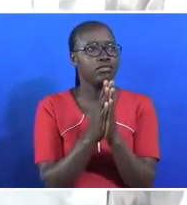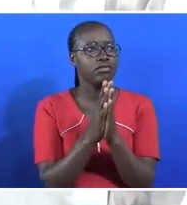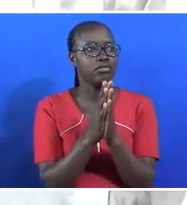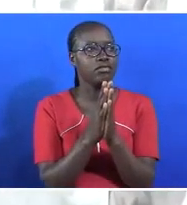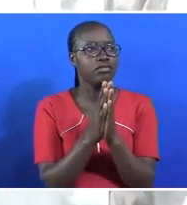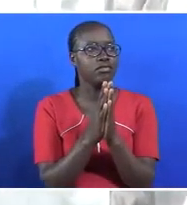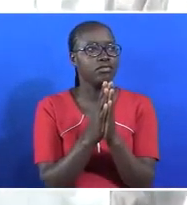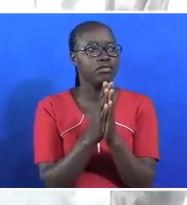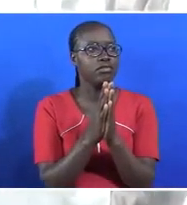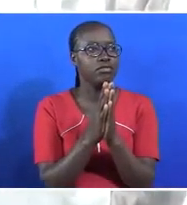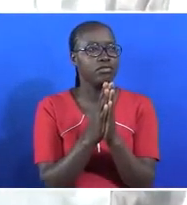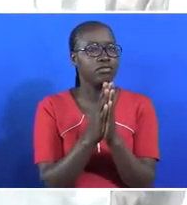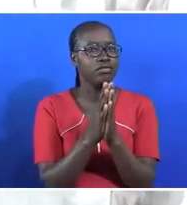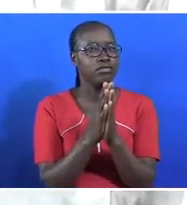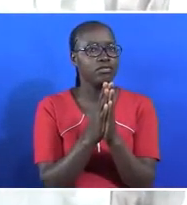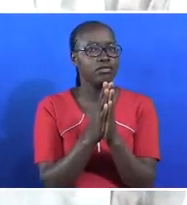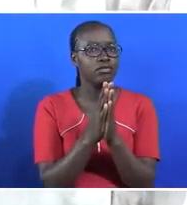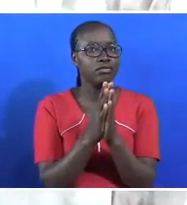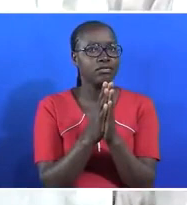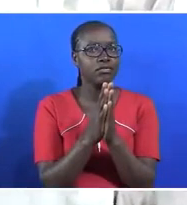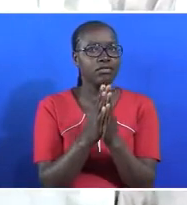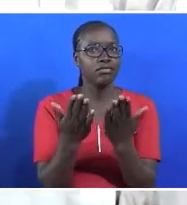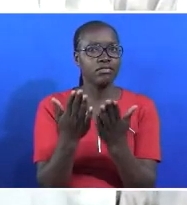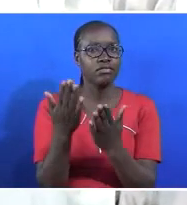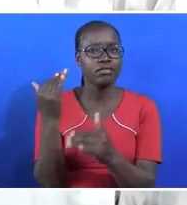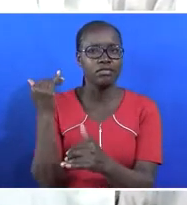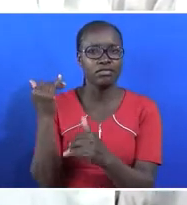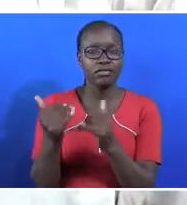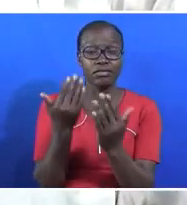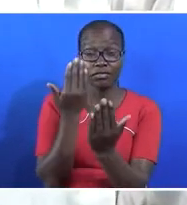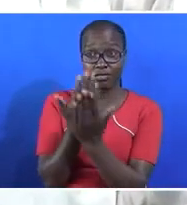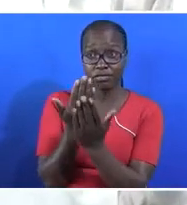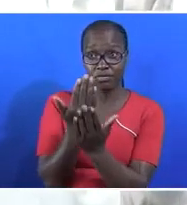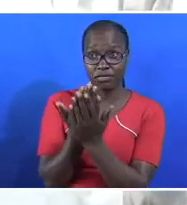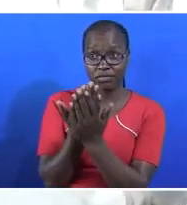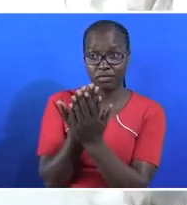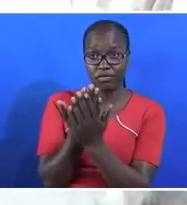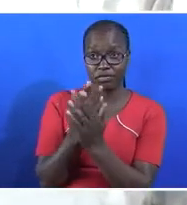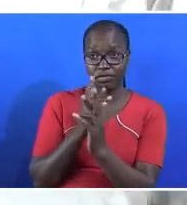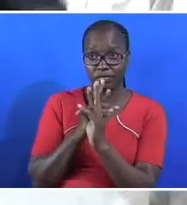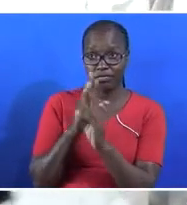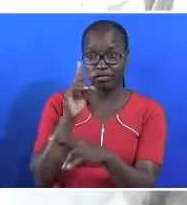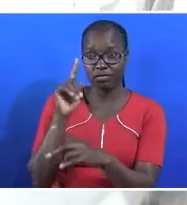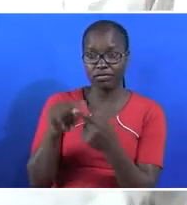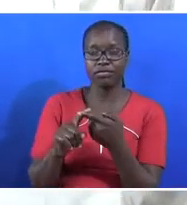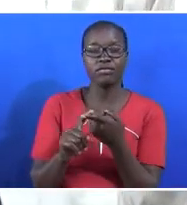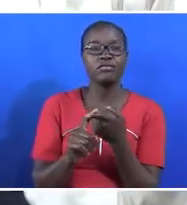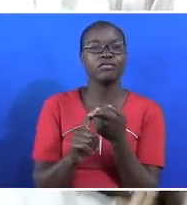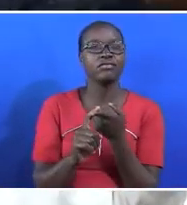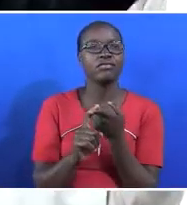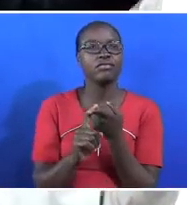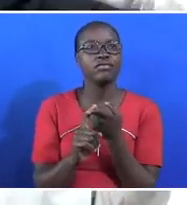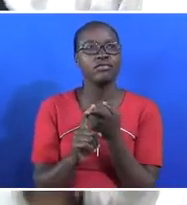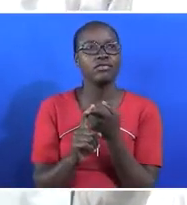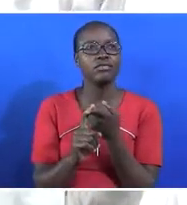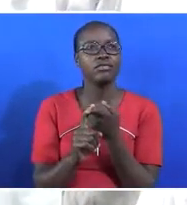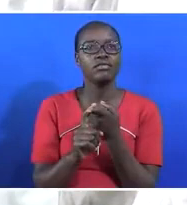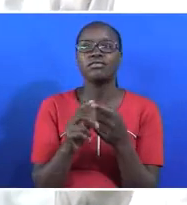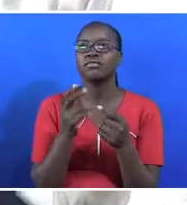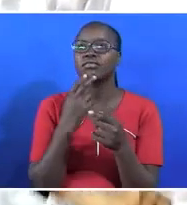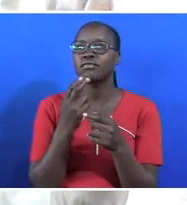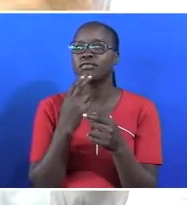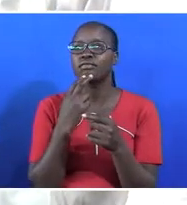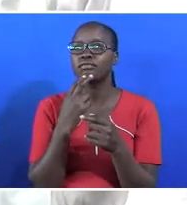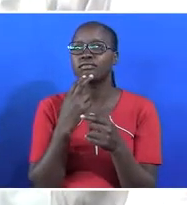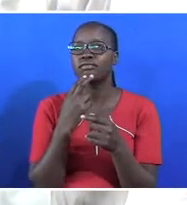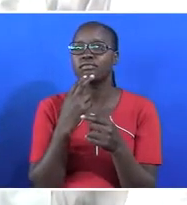Unknown to this woman, that was going to be the last appeal she would respond to. And on that Tuesday, she